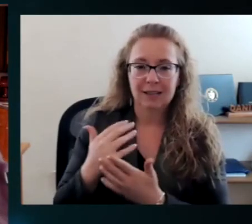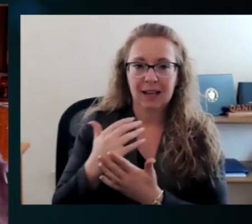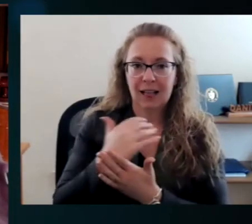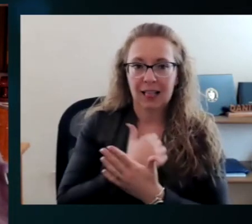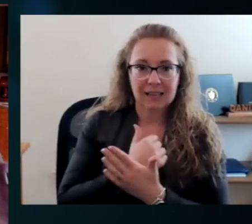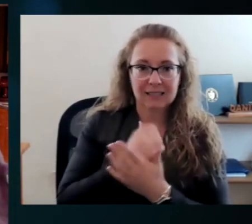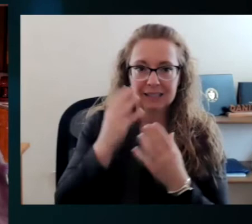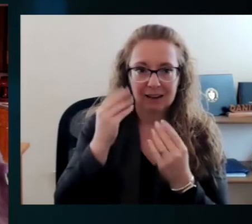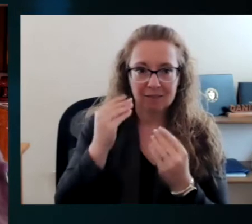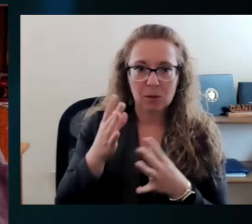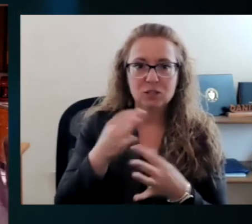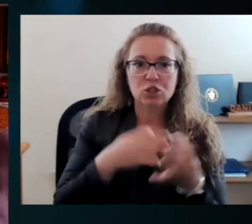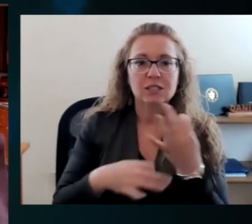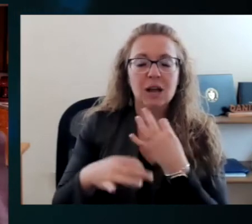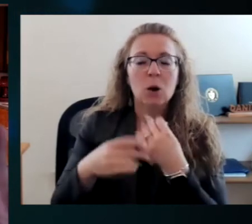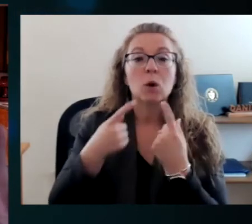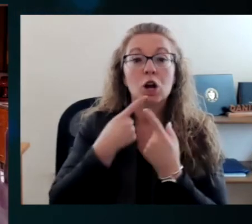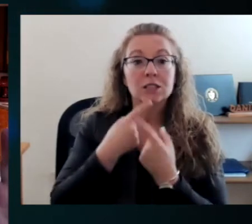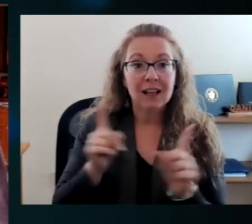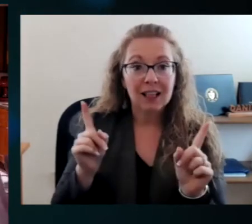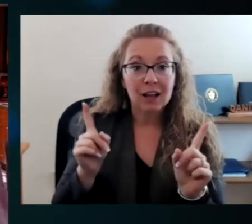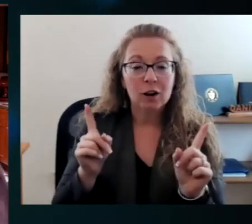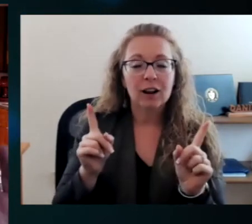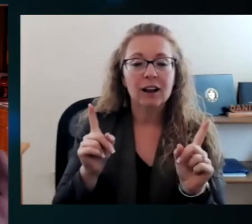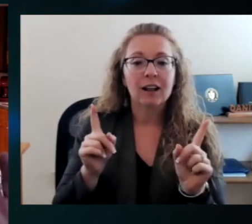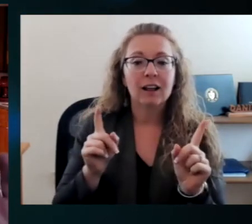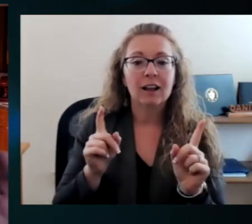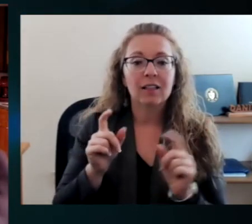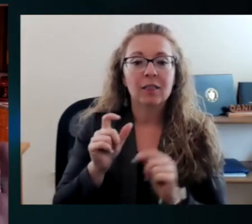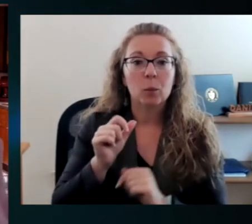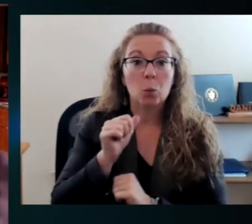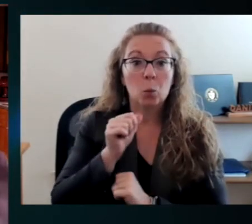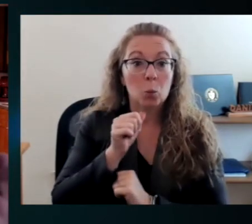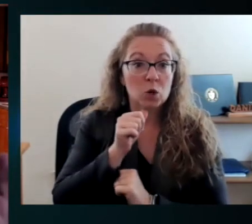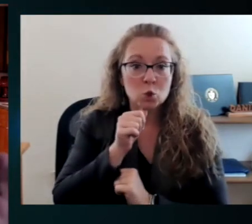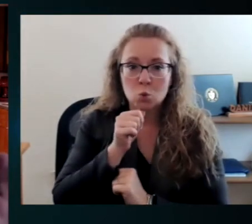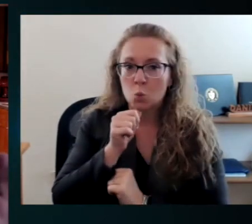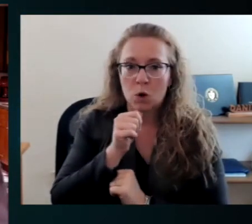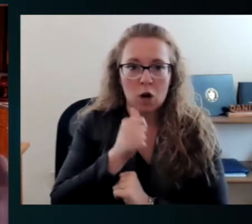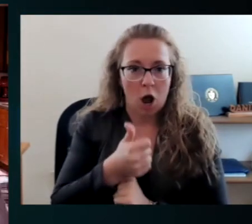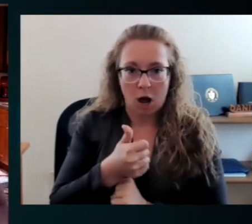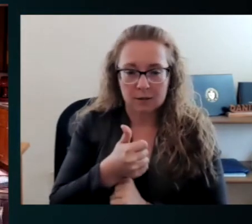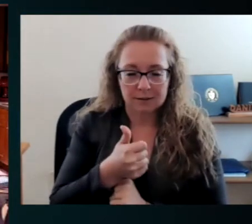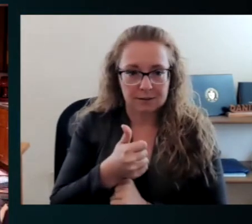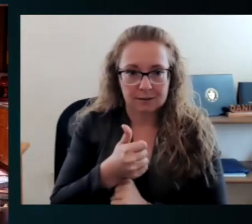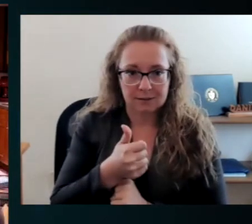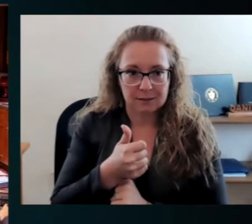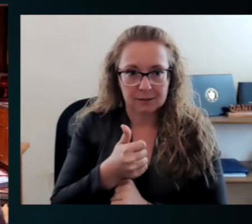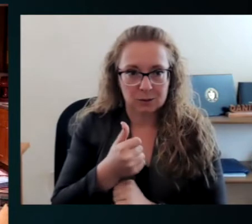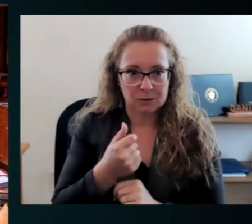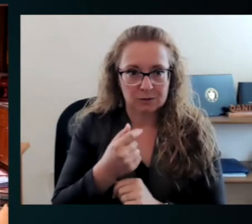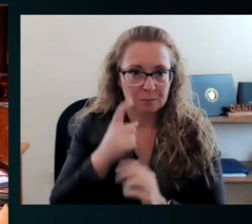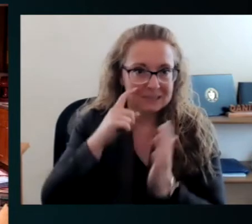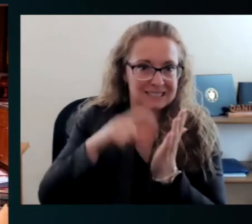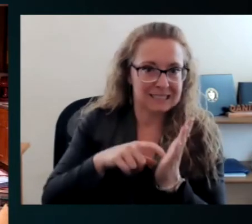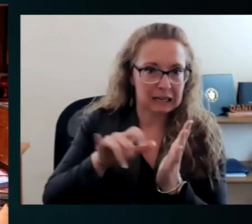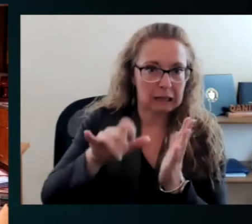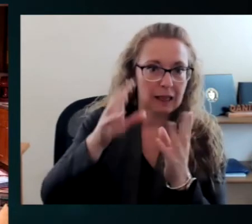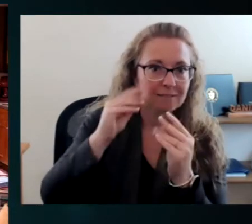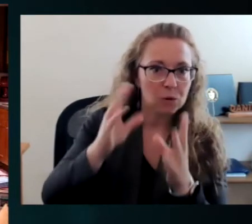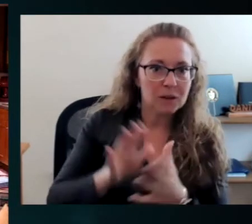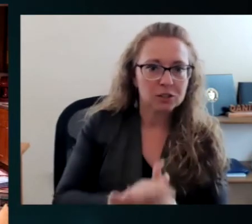that we do not make any distinction based on that information. That's all.